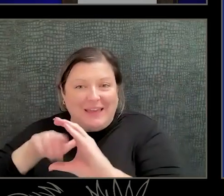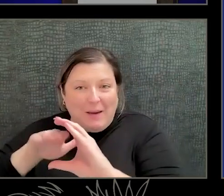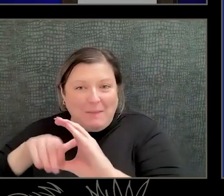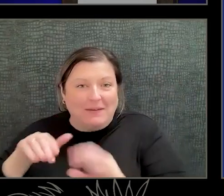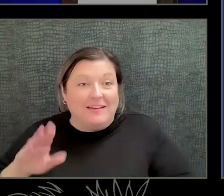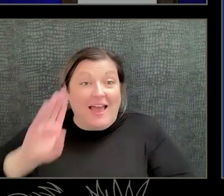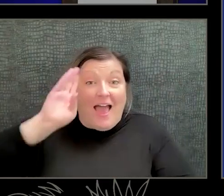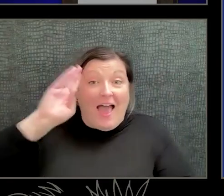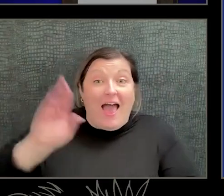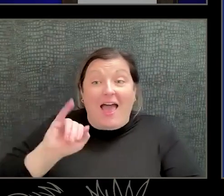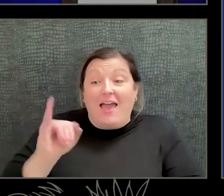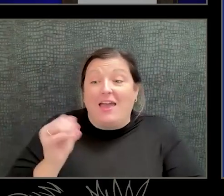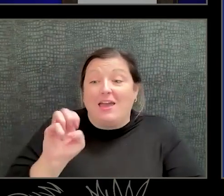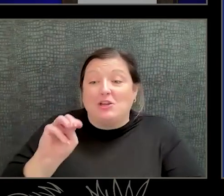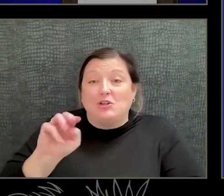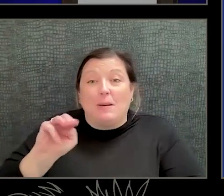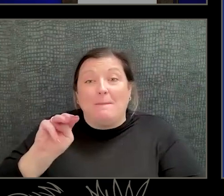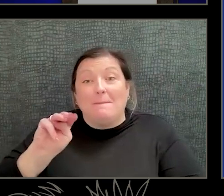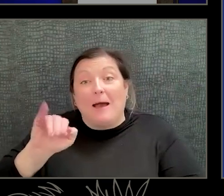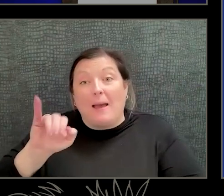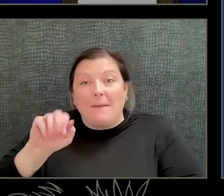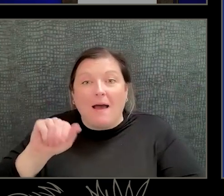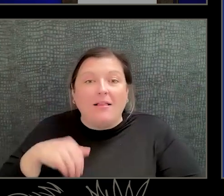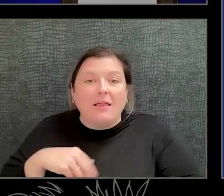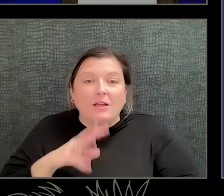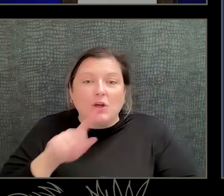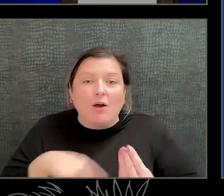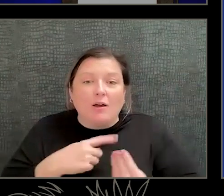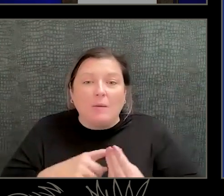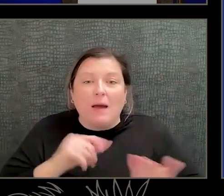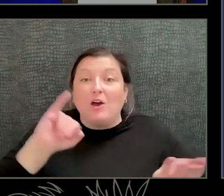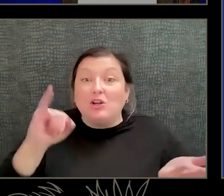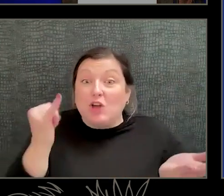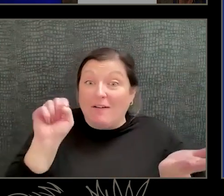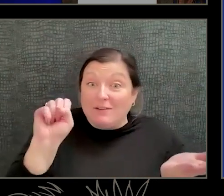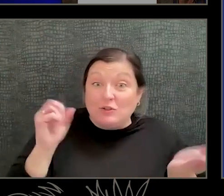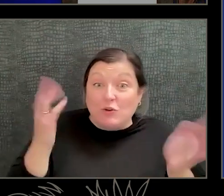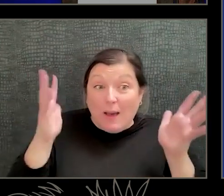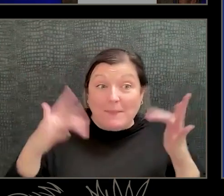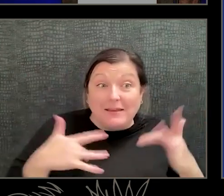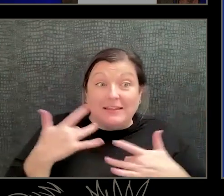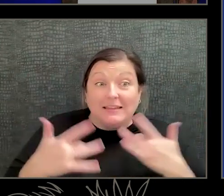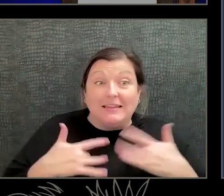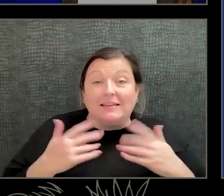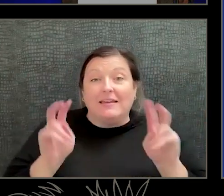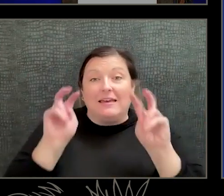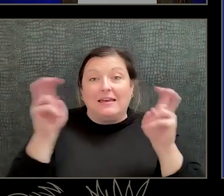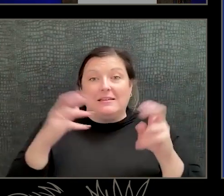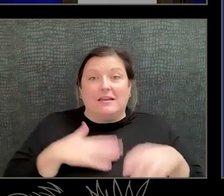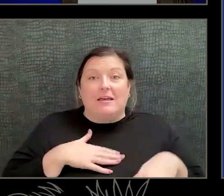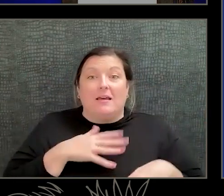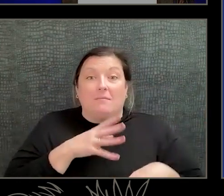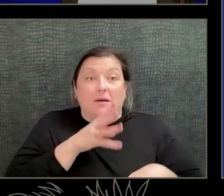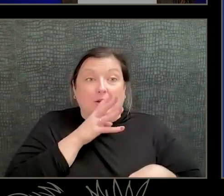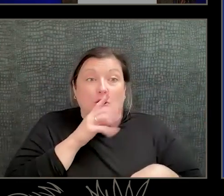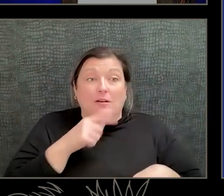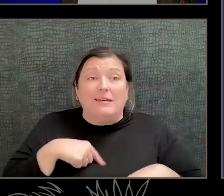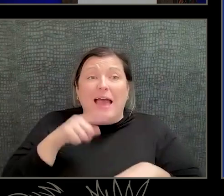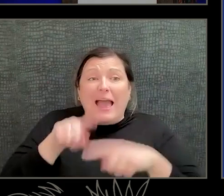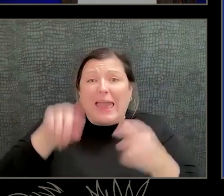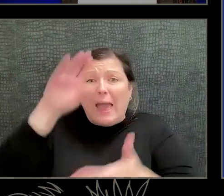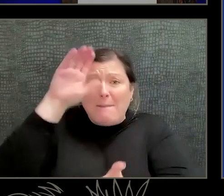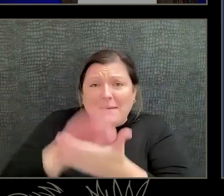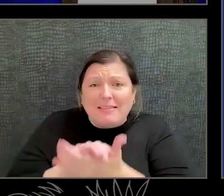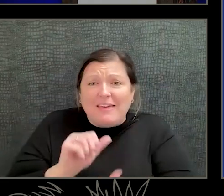I'm Jemima. Let's talk about JavaScript. Yay! So the title of my talk is I Can't Believe It's Not